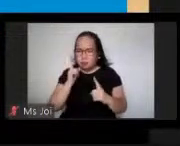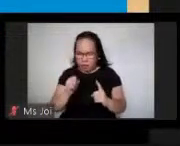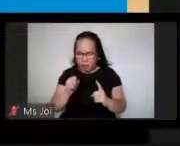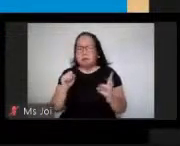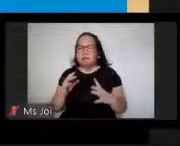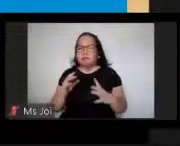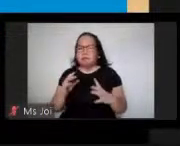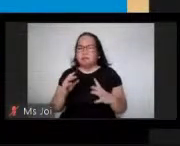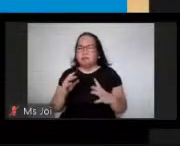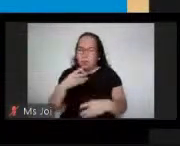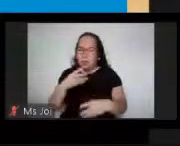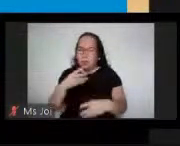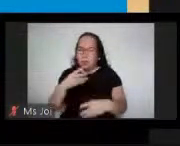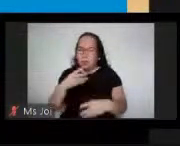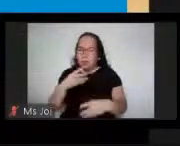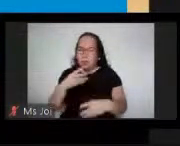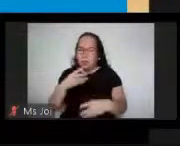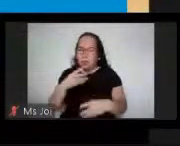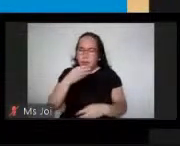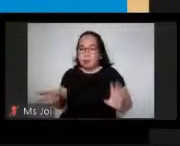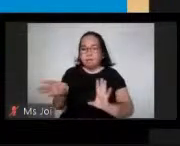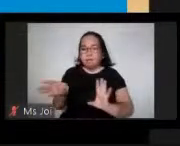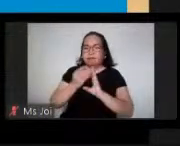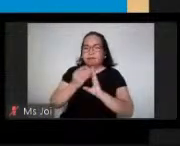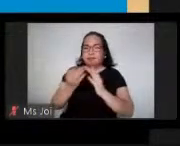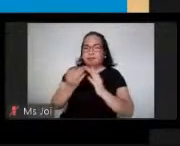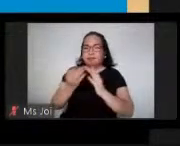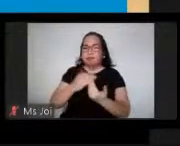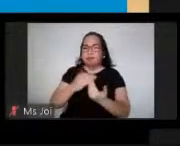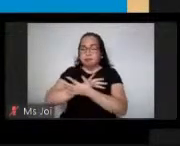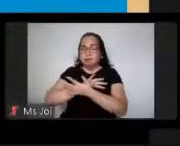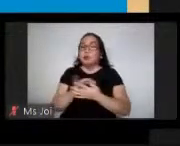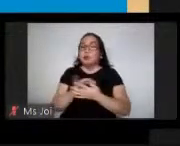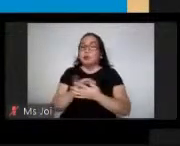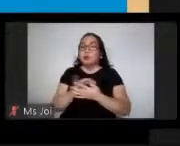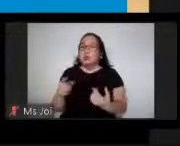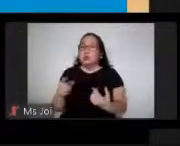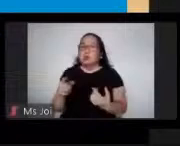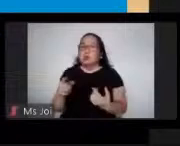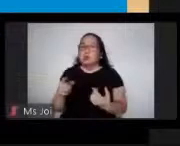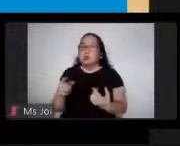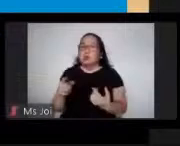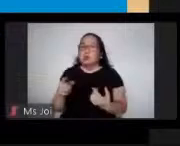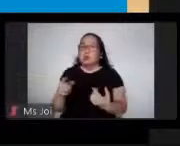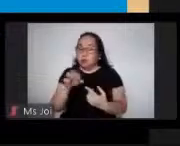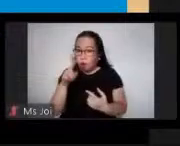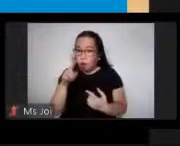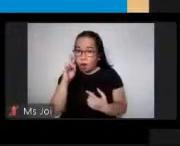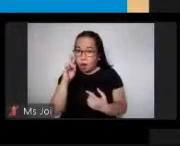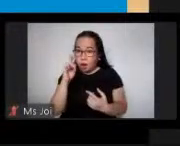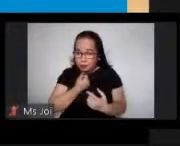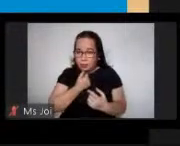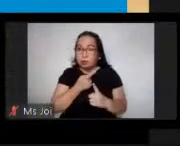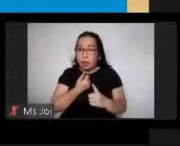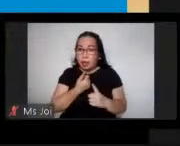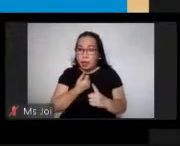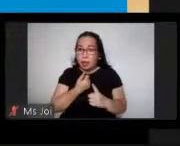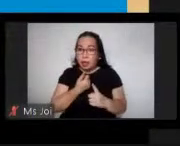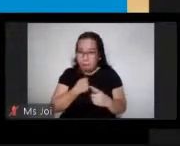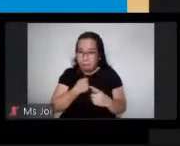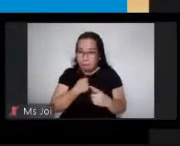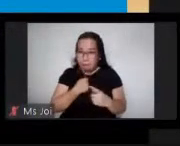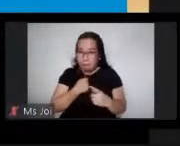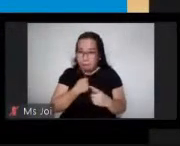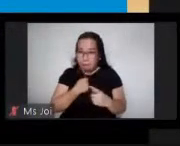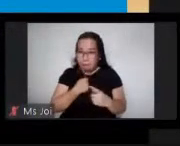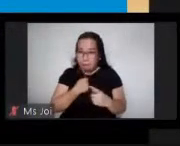if you have some of these conditions, to avoid crowded places and of course with